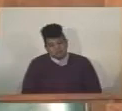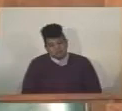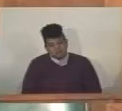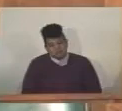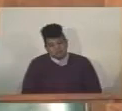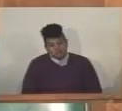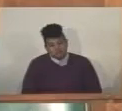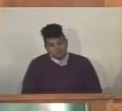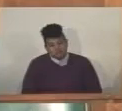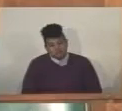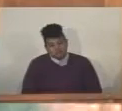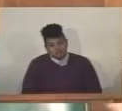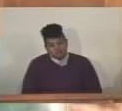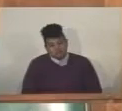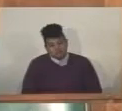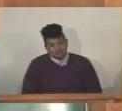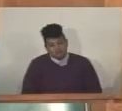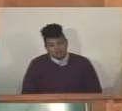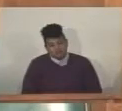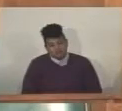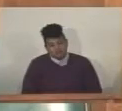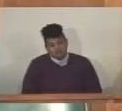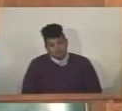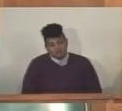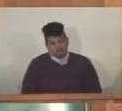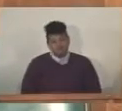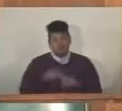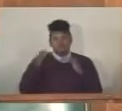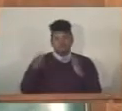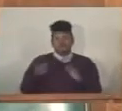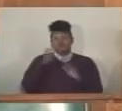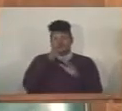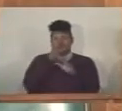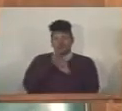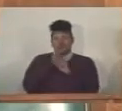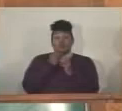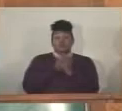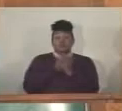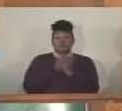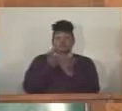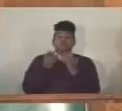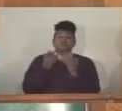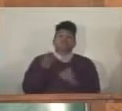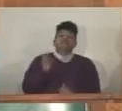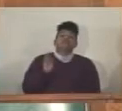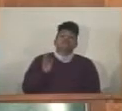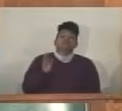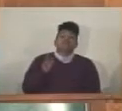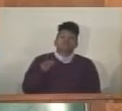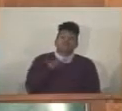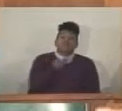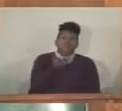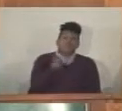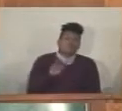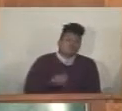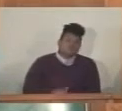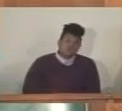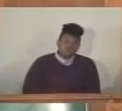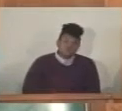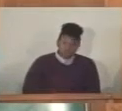appellate stage. And, you know, so